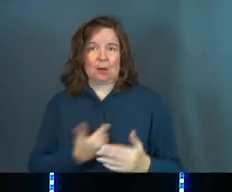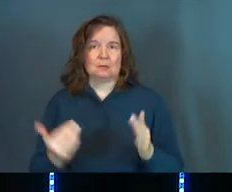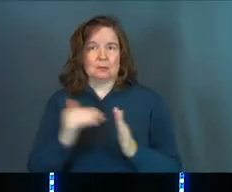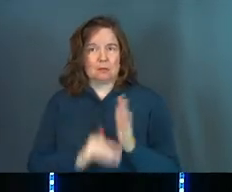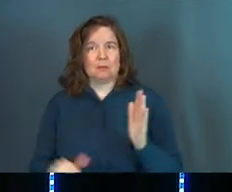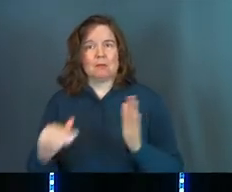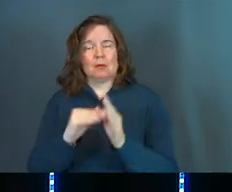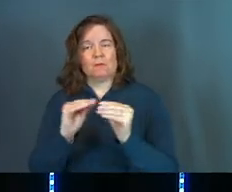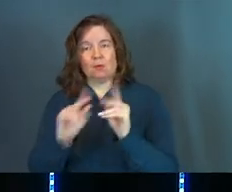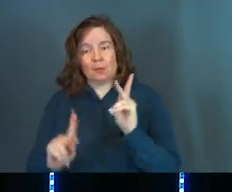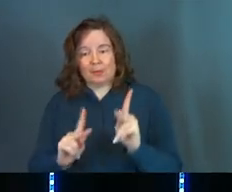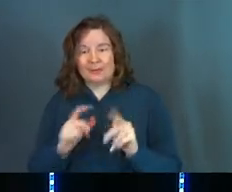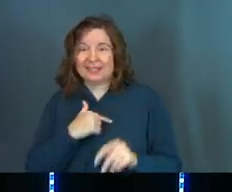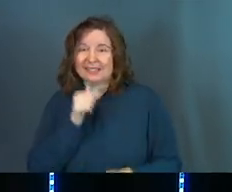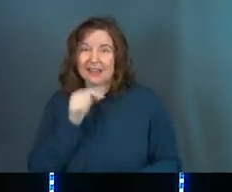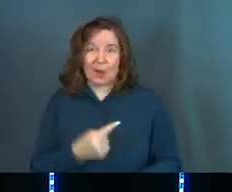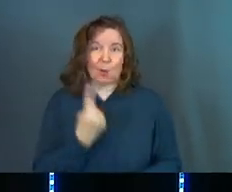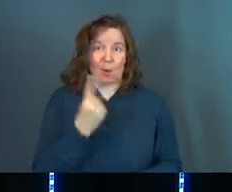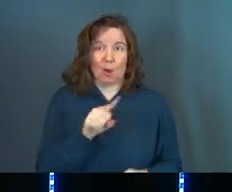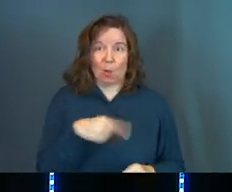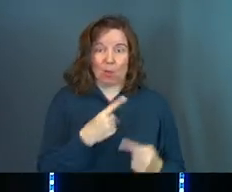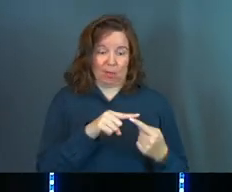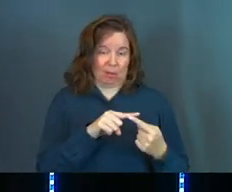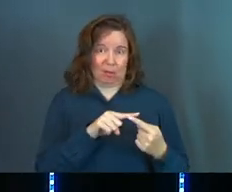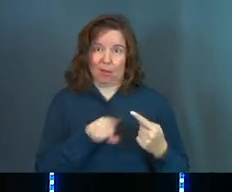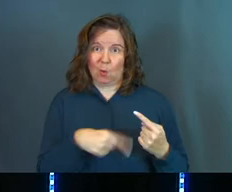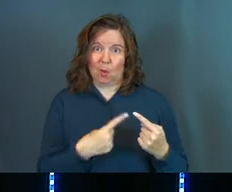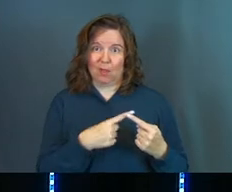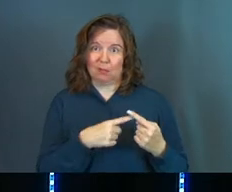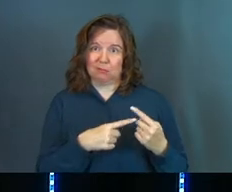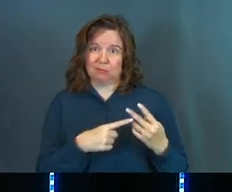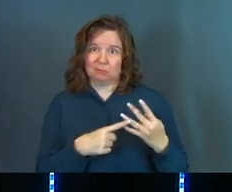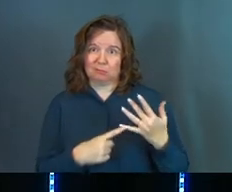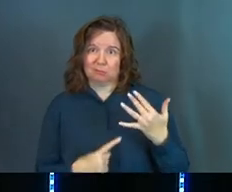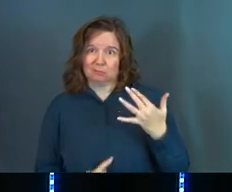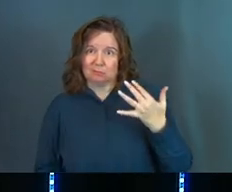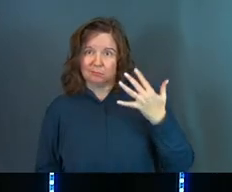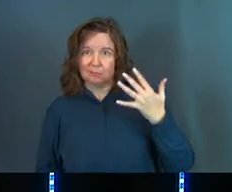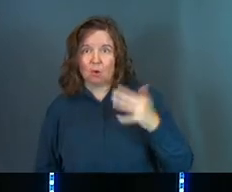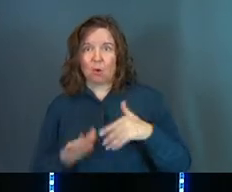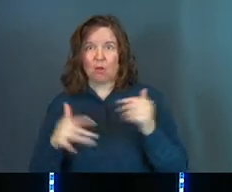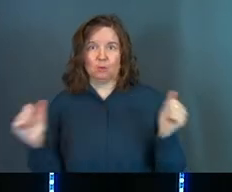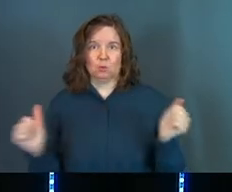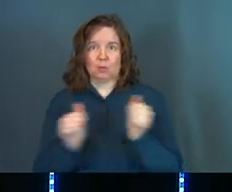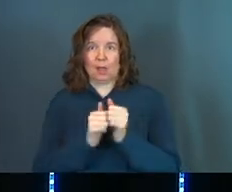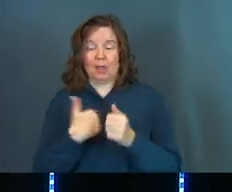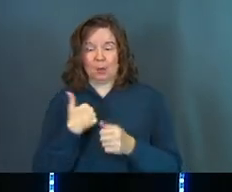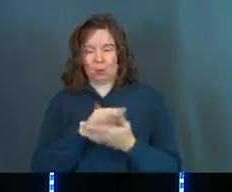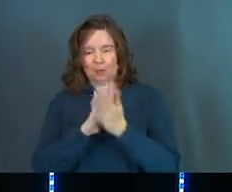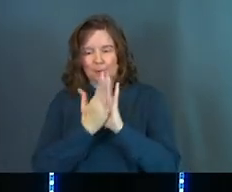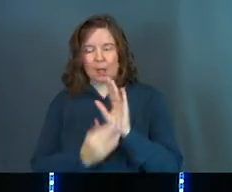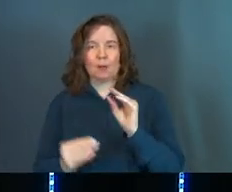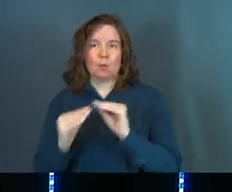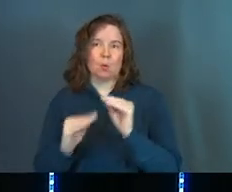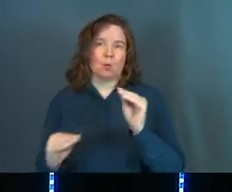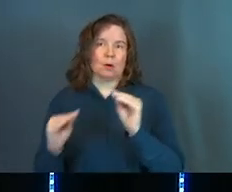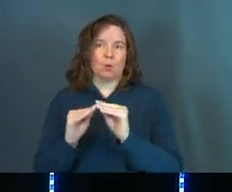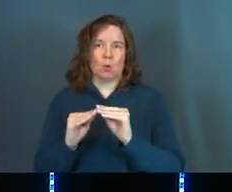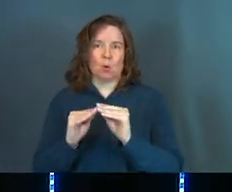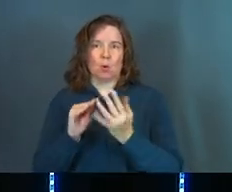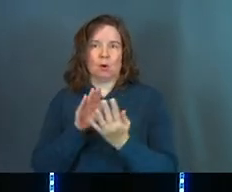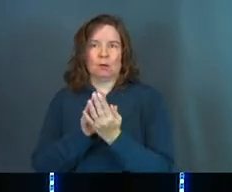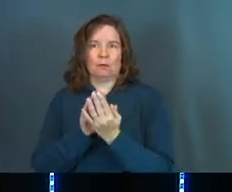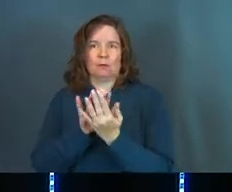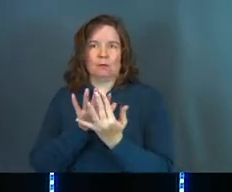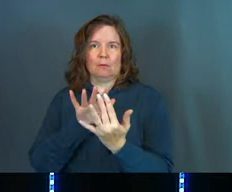from people. See, it's not just one of these things that makes us invisible. It's the combination of all of them together, and we become more and more faded,